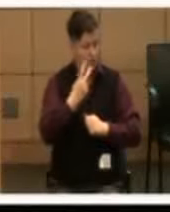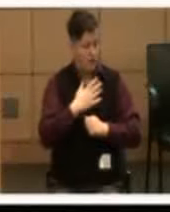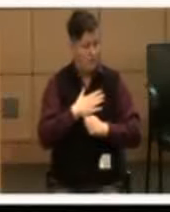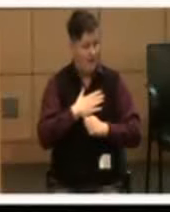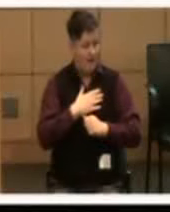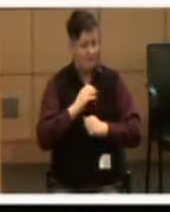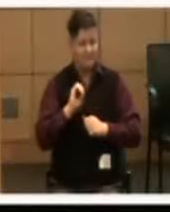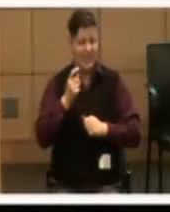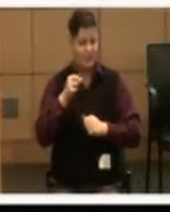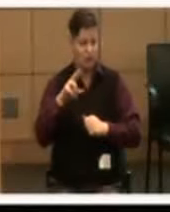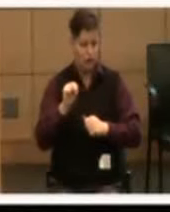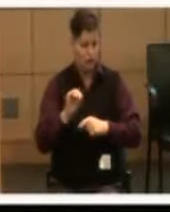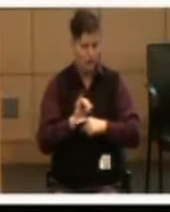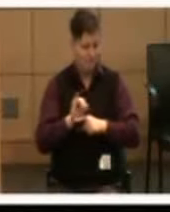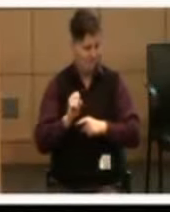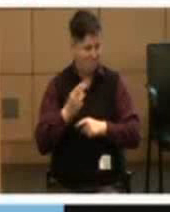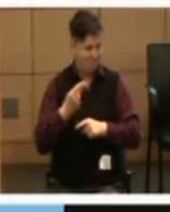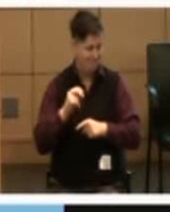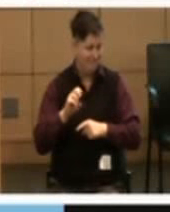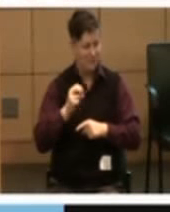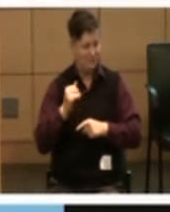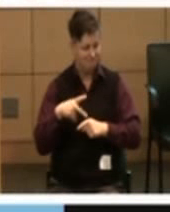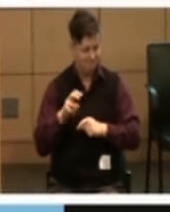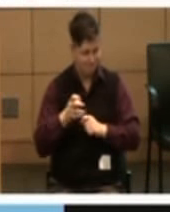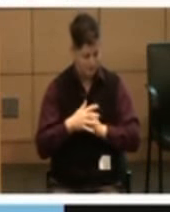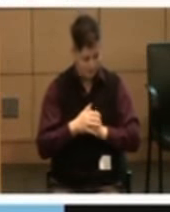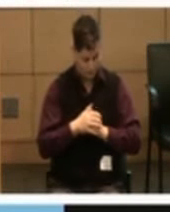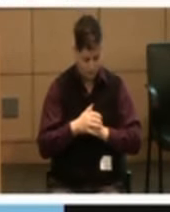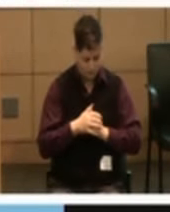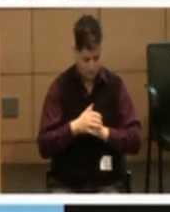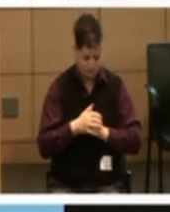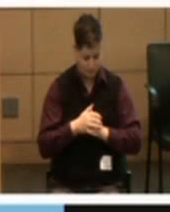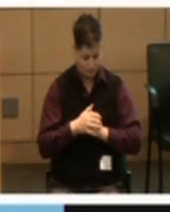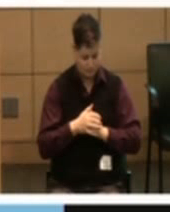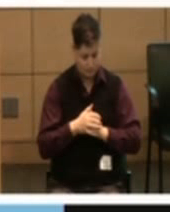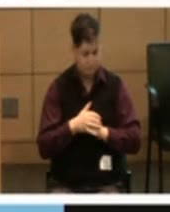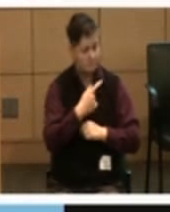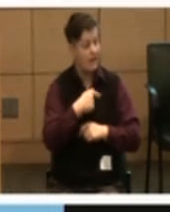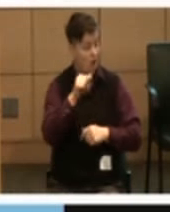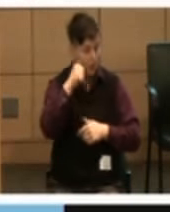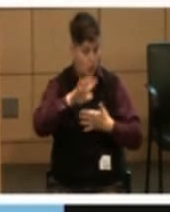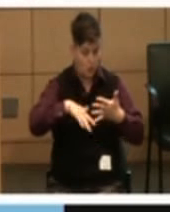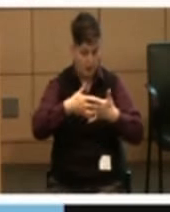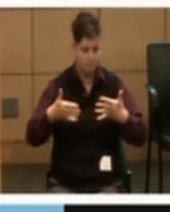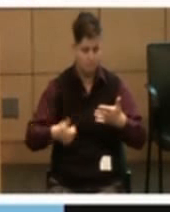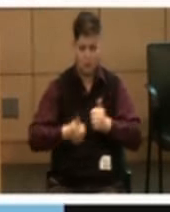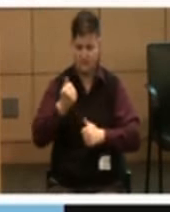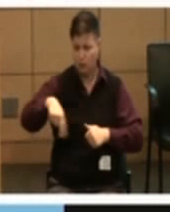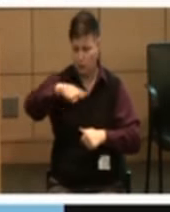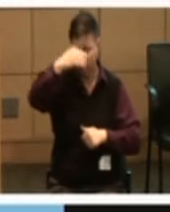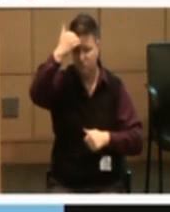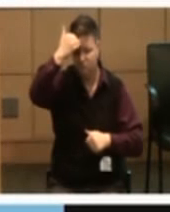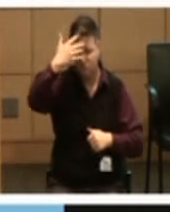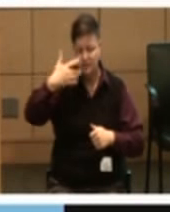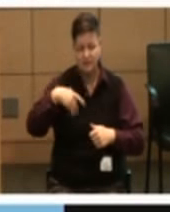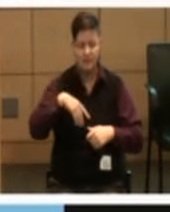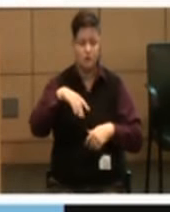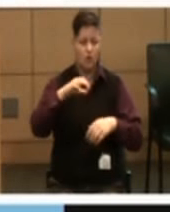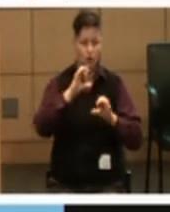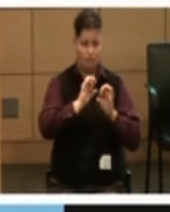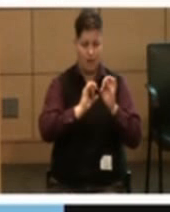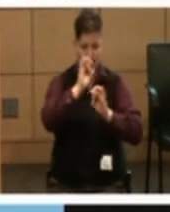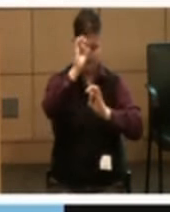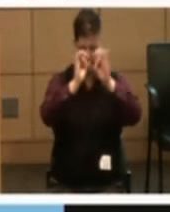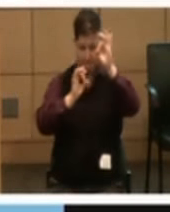externship. And here we have an audiogram, which most of you are familiar with. So on the audiogram, we're plotting hearing level